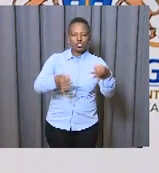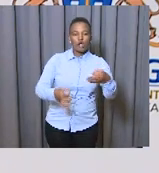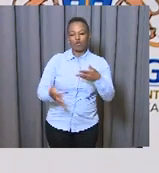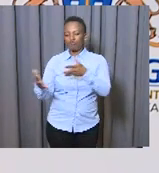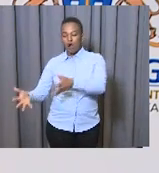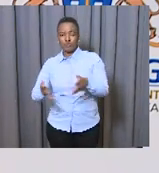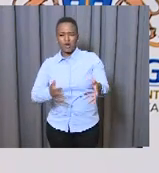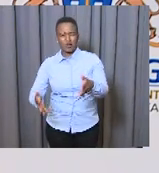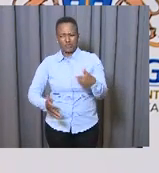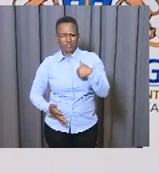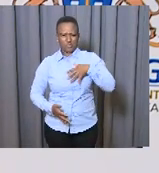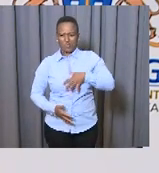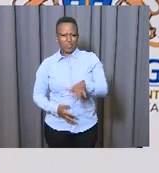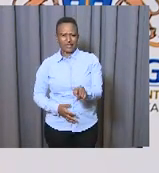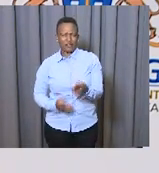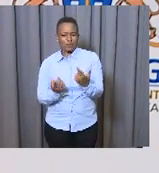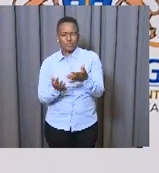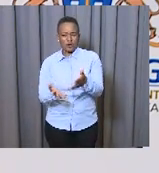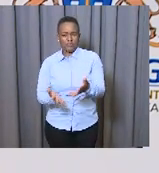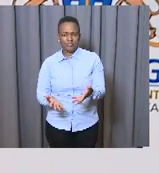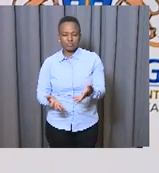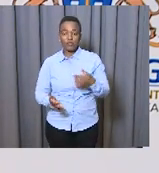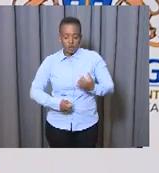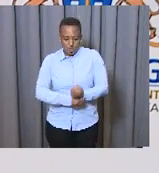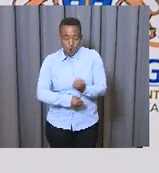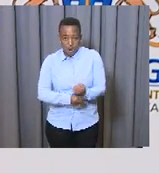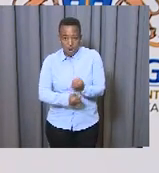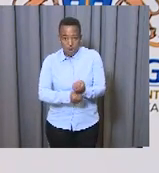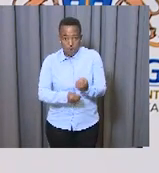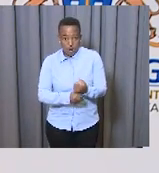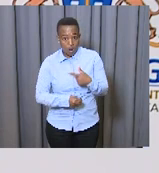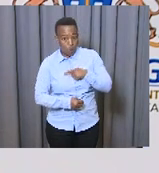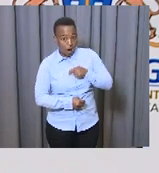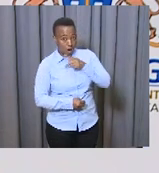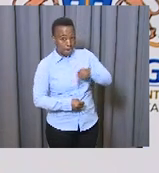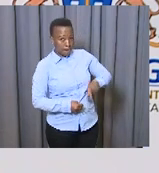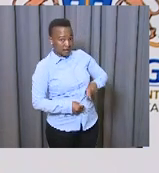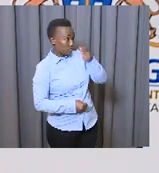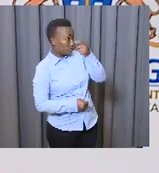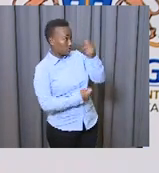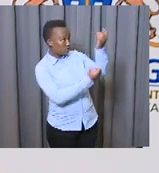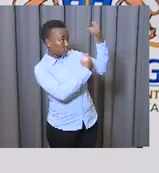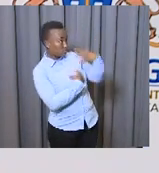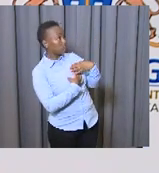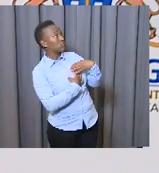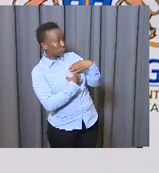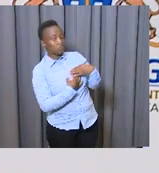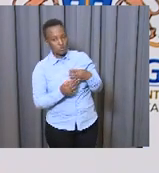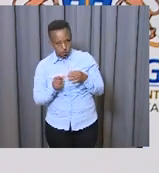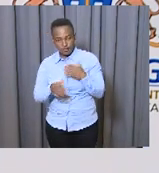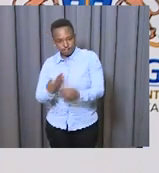to do that. We want to work, get marshaled by our president, work. We learn from all